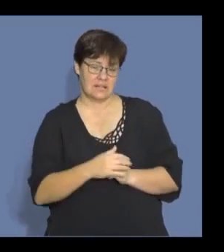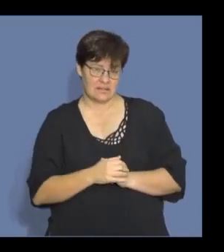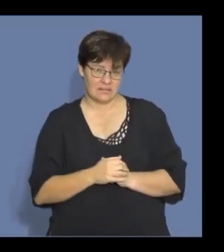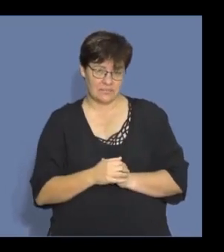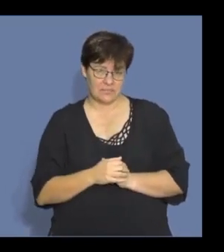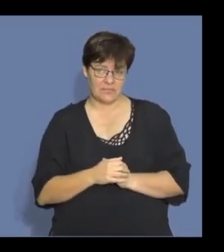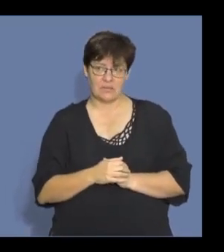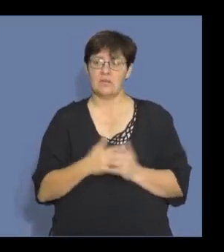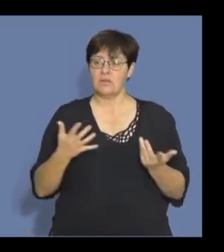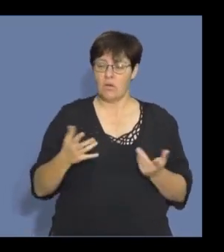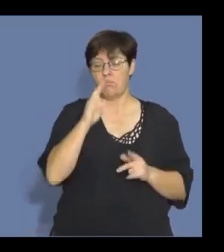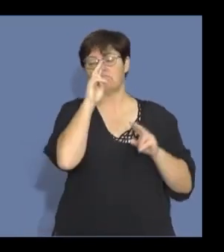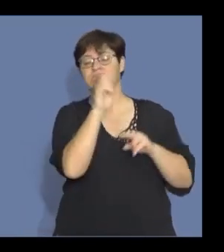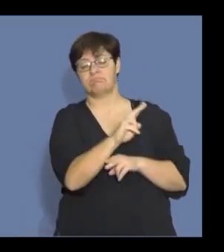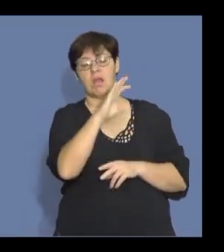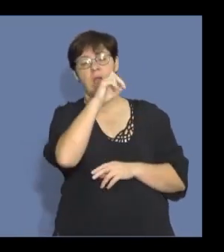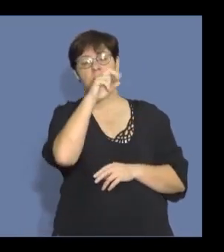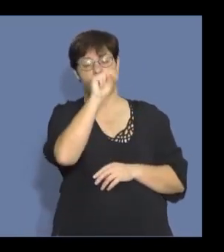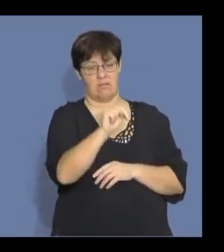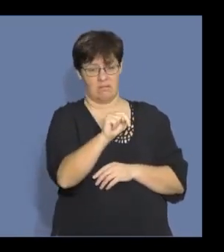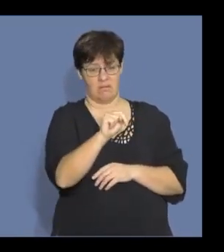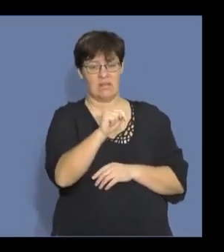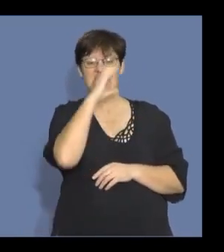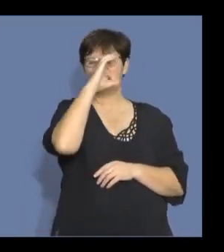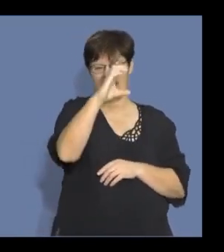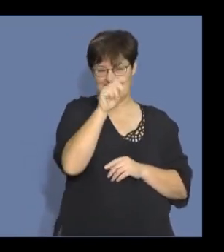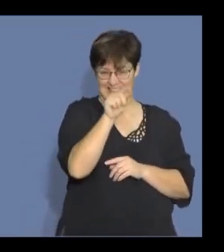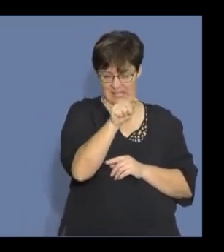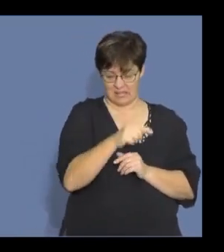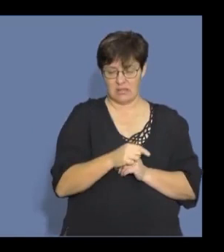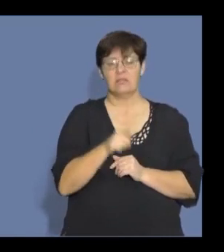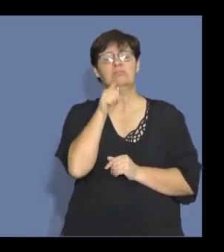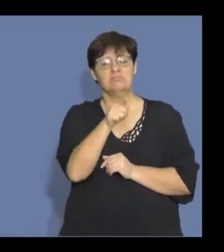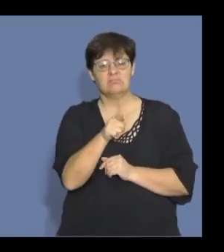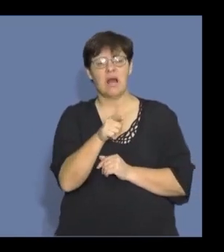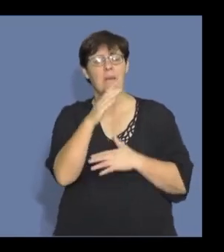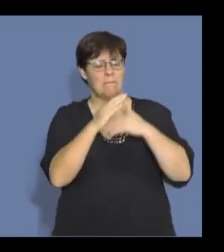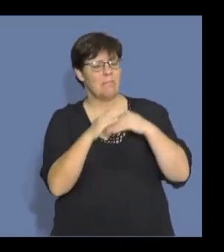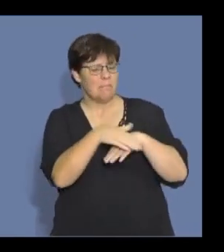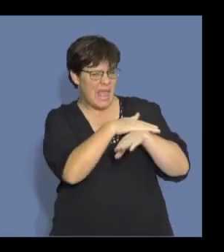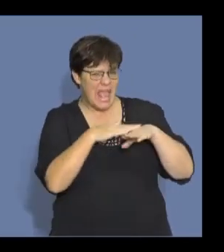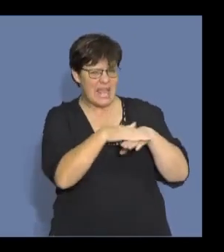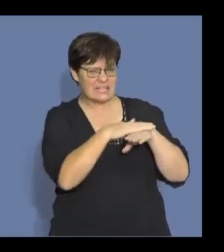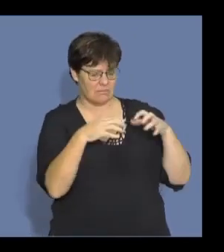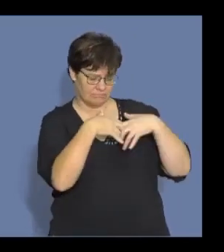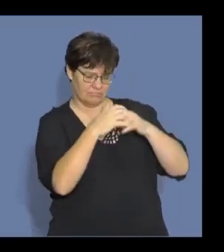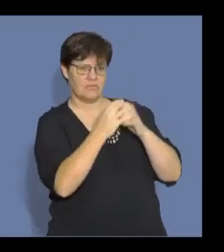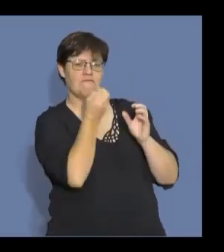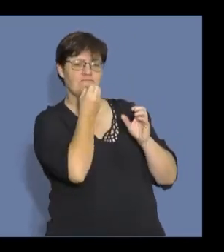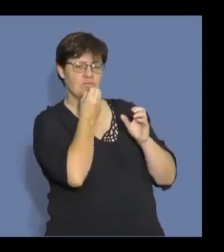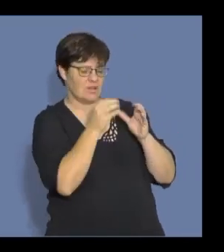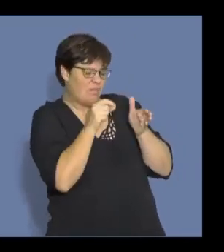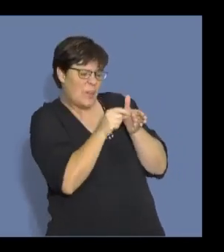we're going to focus on the carbon as we move forward. Carbon is a basic building block of all organic materials and therefore of